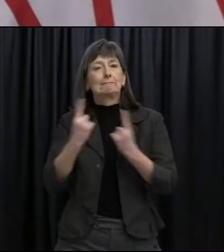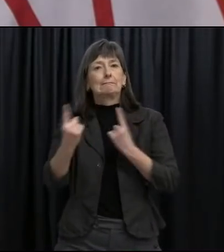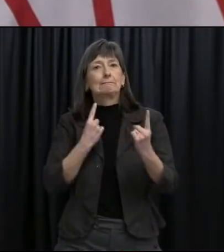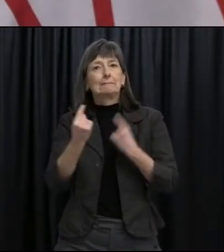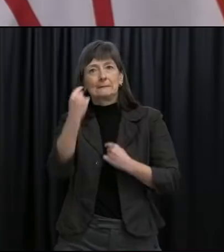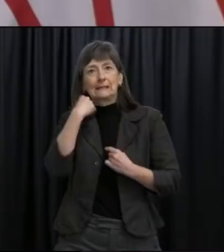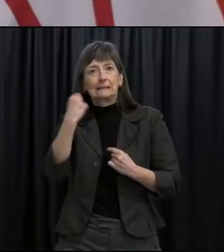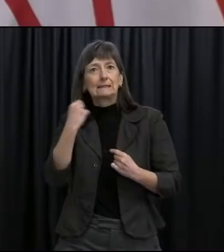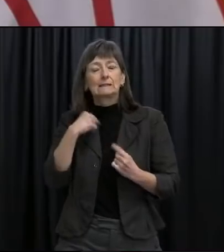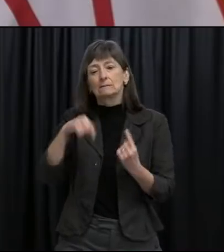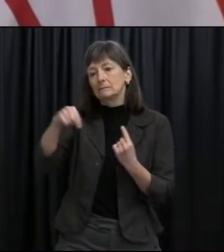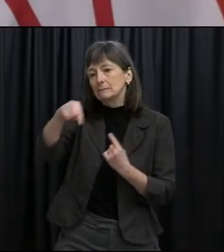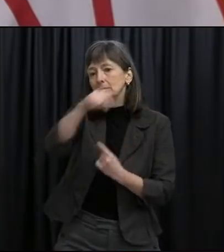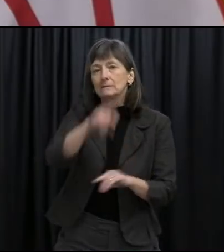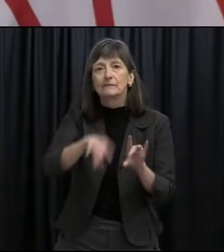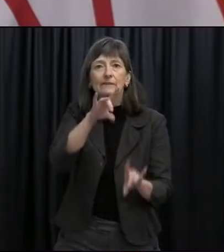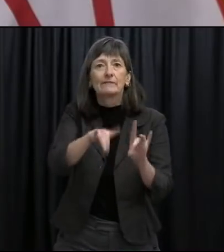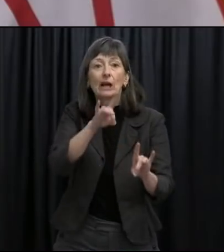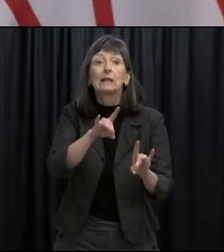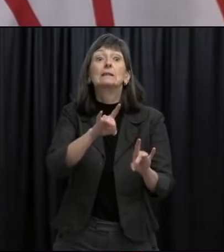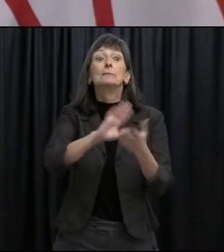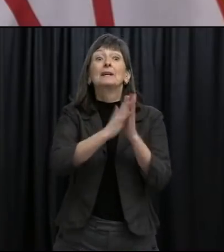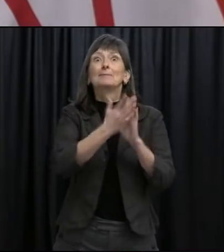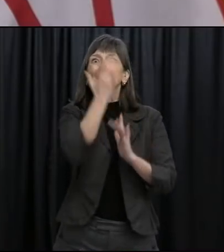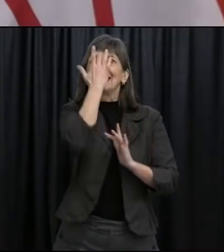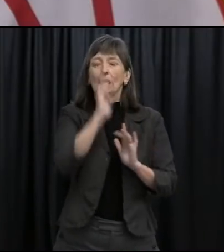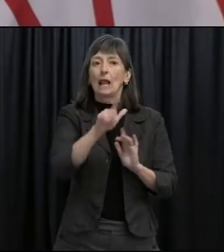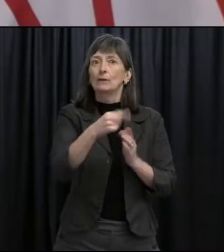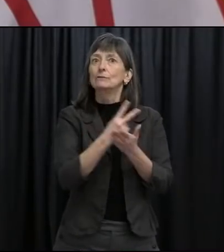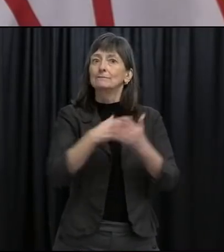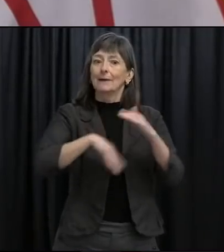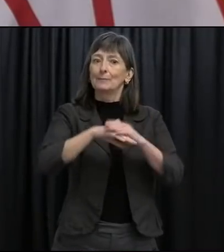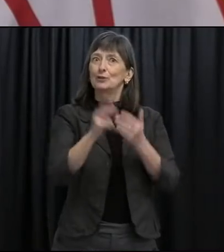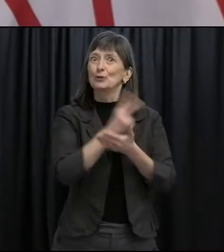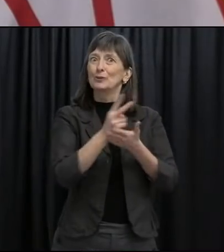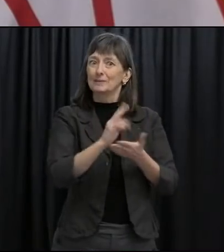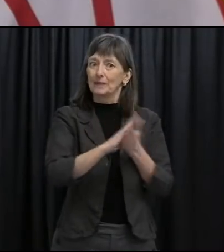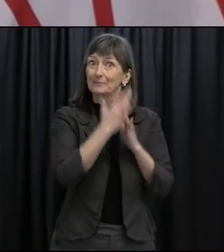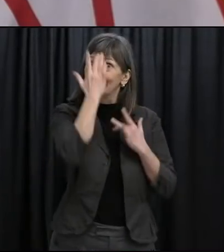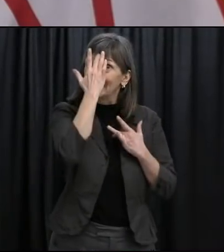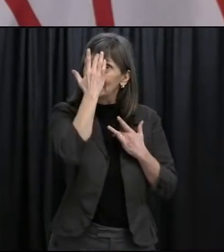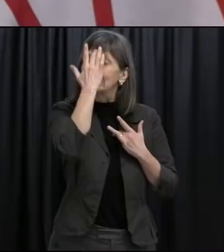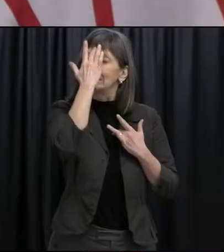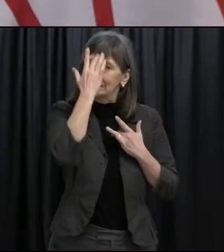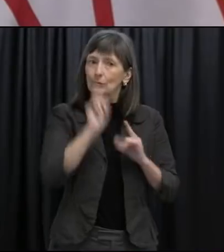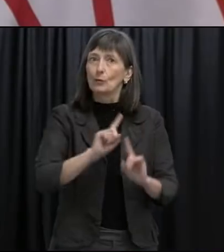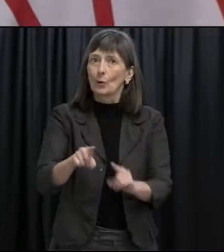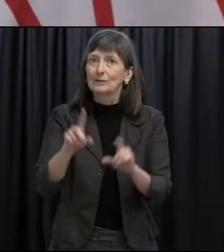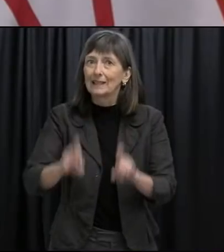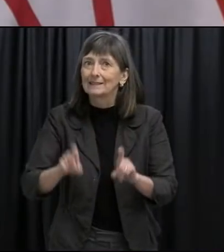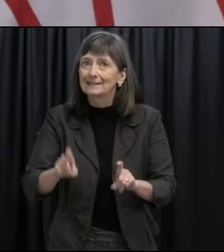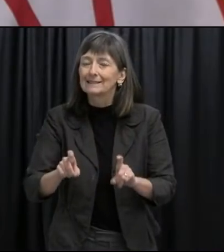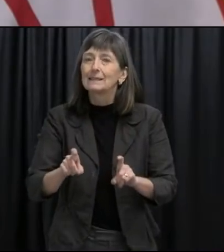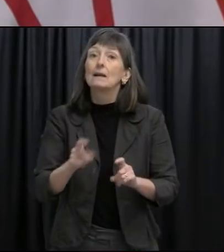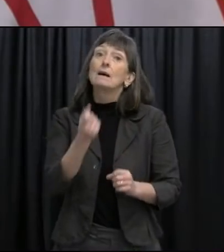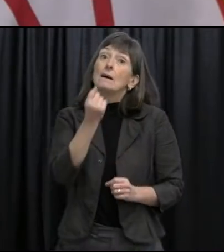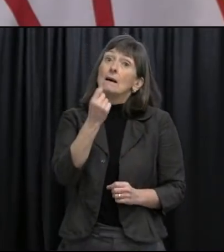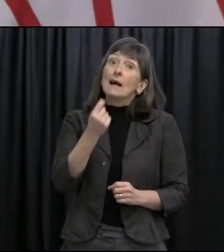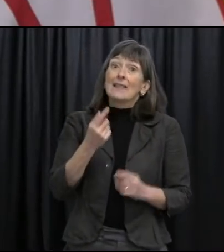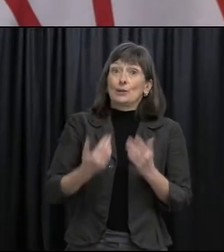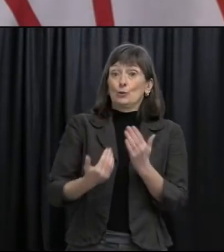and or the development of symptoms. Because this virus is more transmissible, it can spread from person to